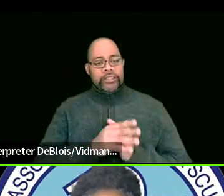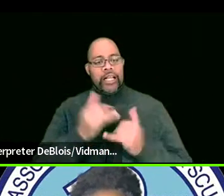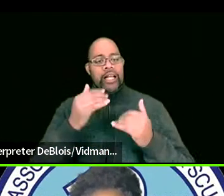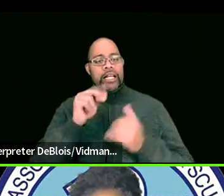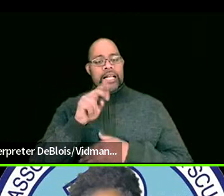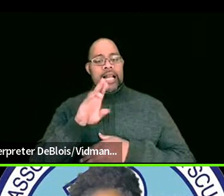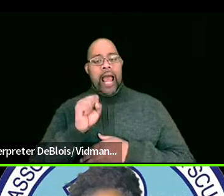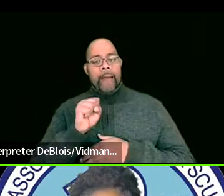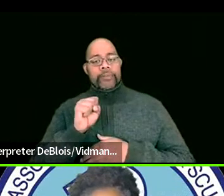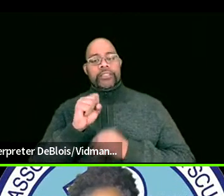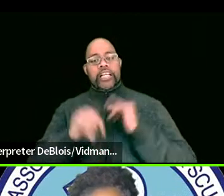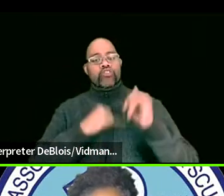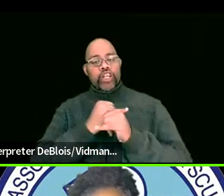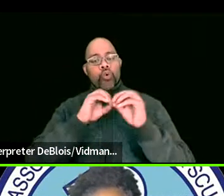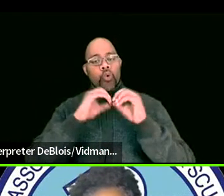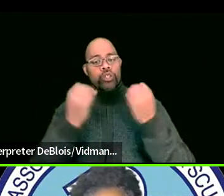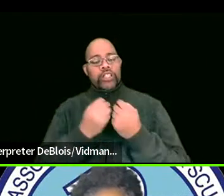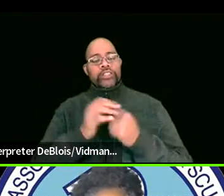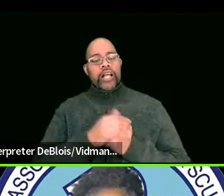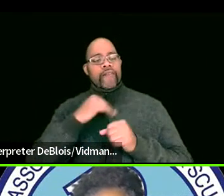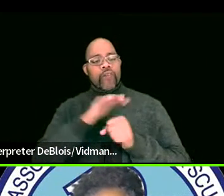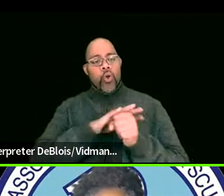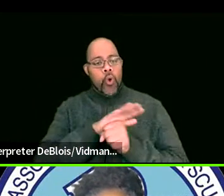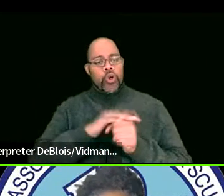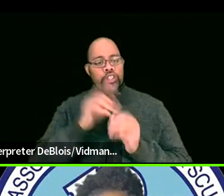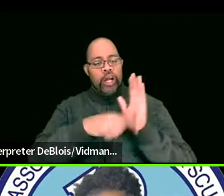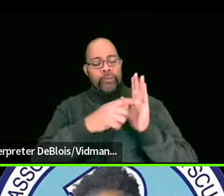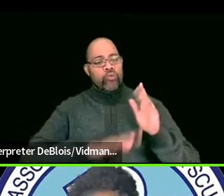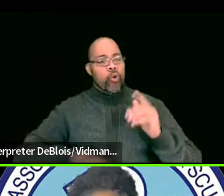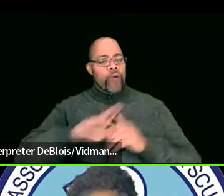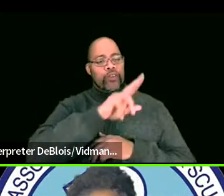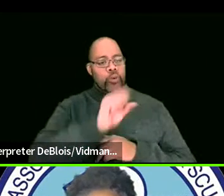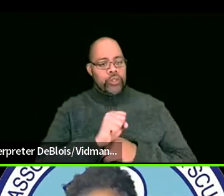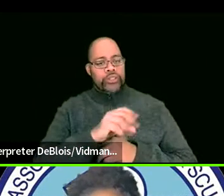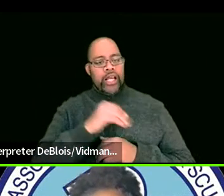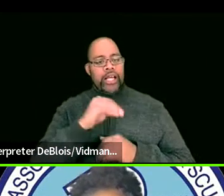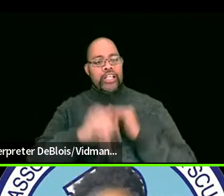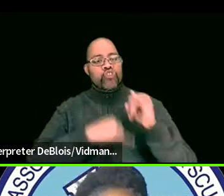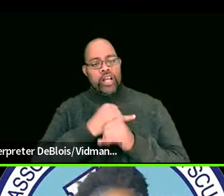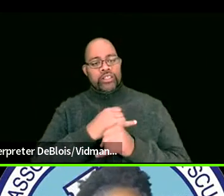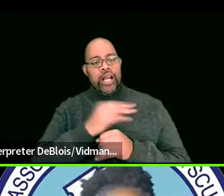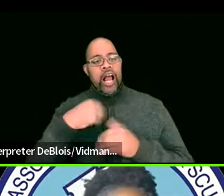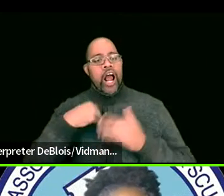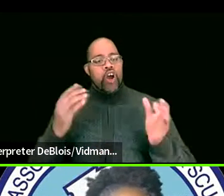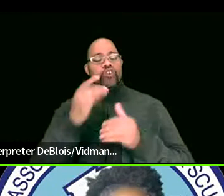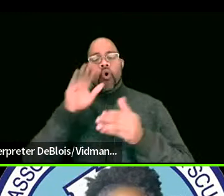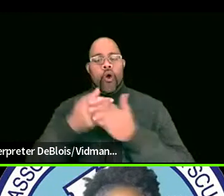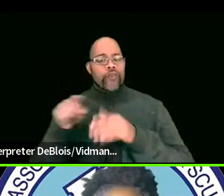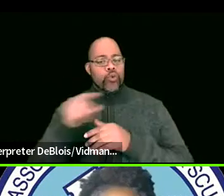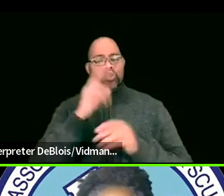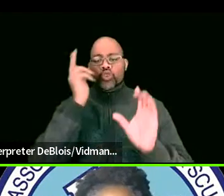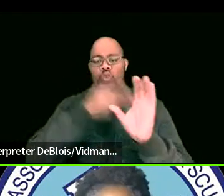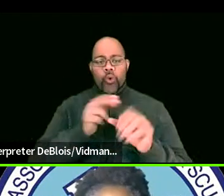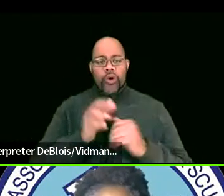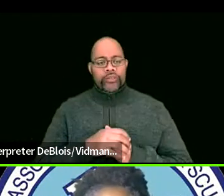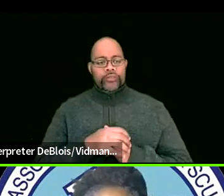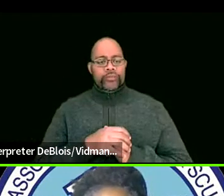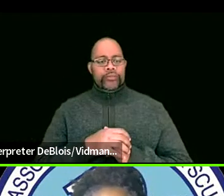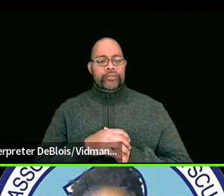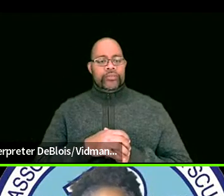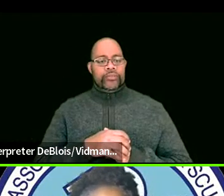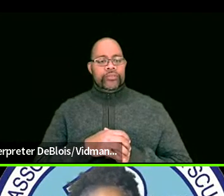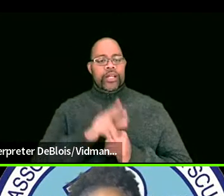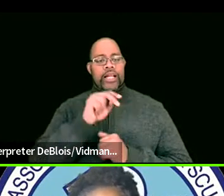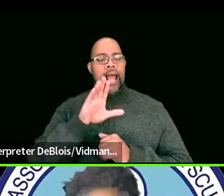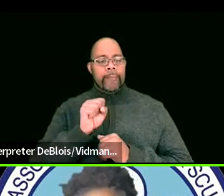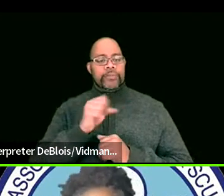NABS is an international organization. There are local chapters around the United States and internationally. And I encourage all of you to join